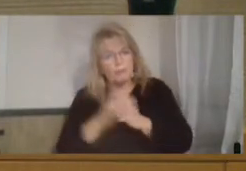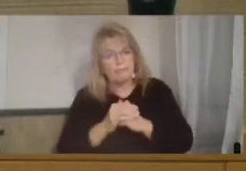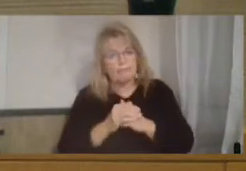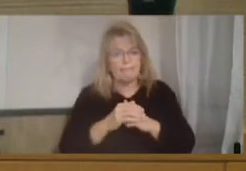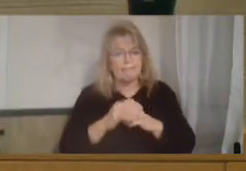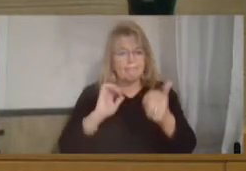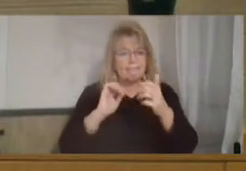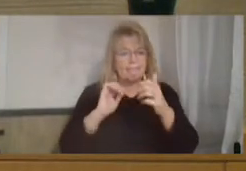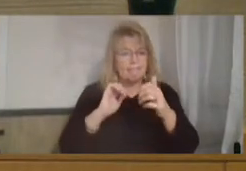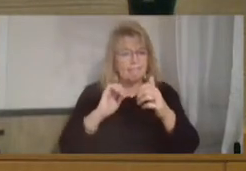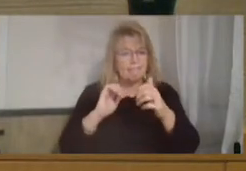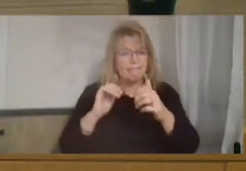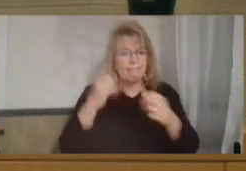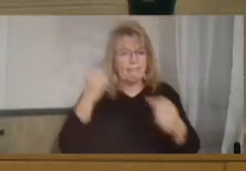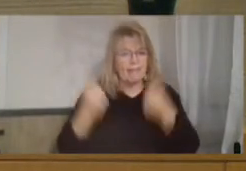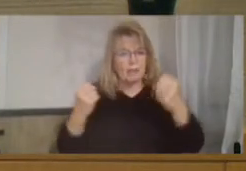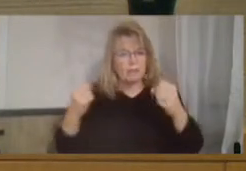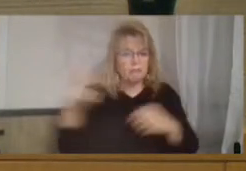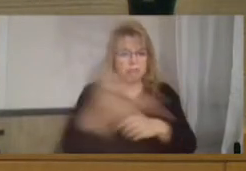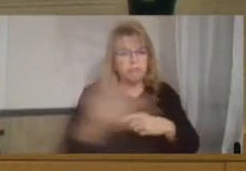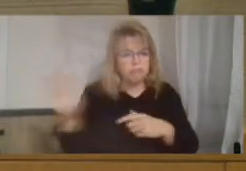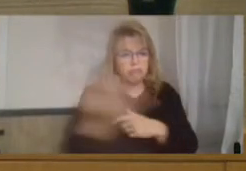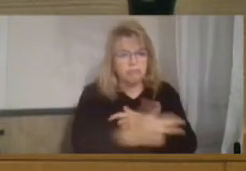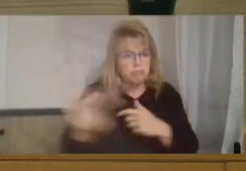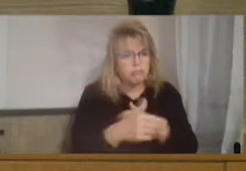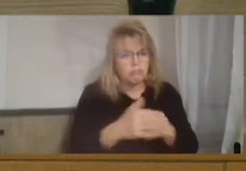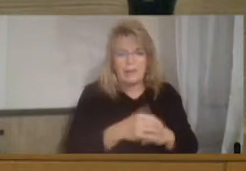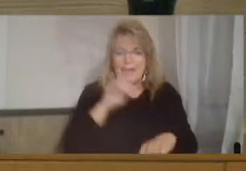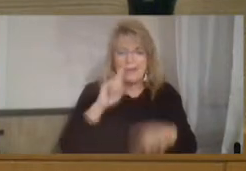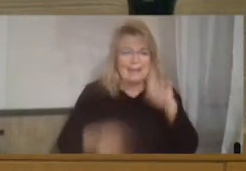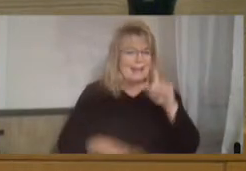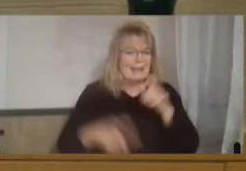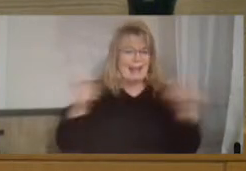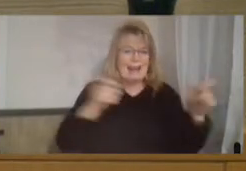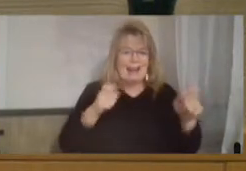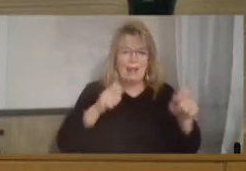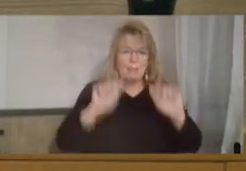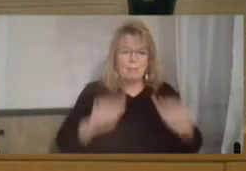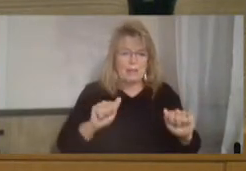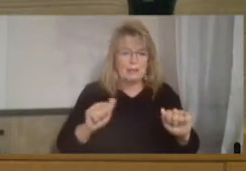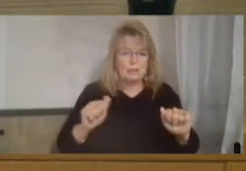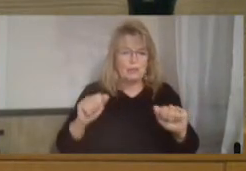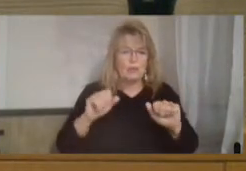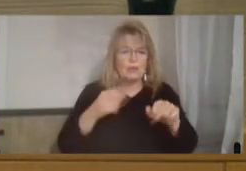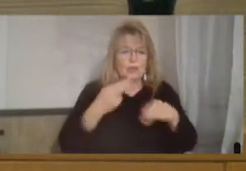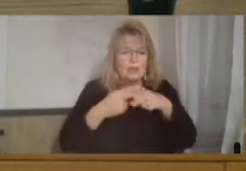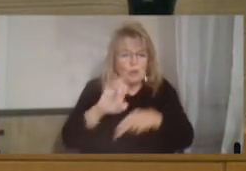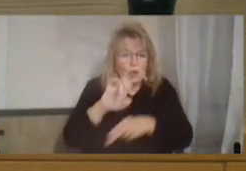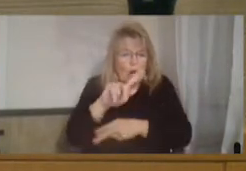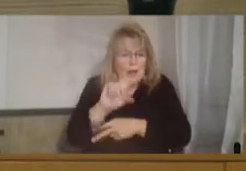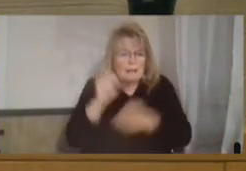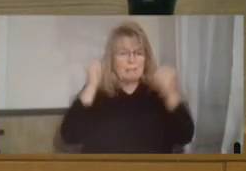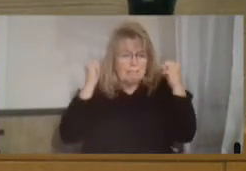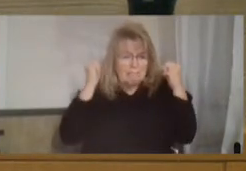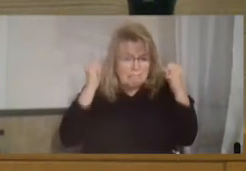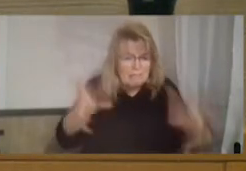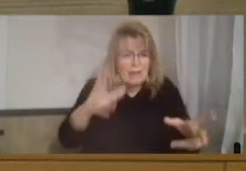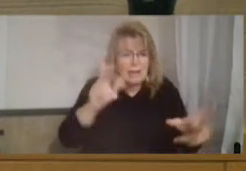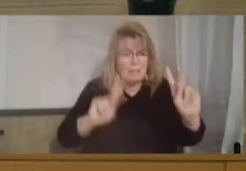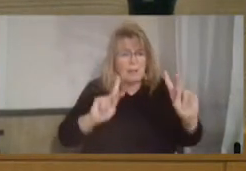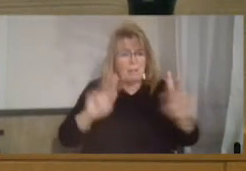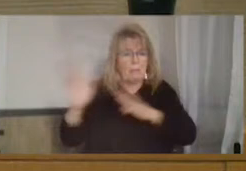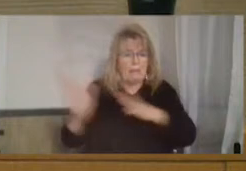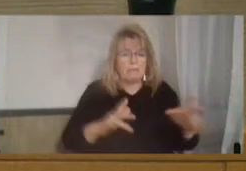The alley is not able to handle the potential shortcuts for the hundreds of residents planned for this